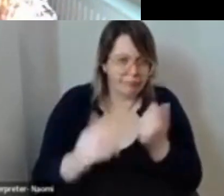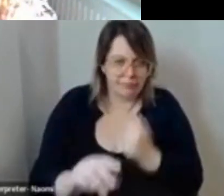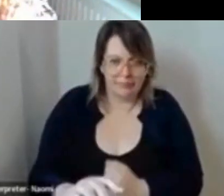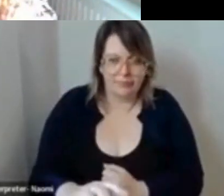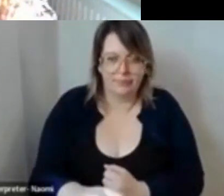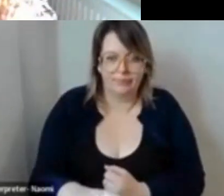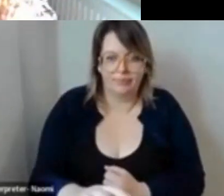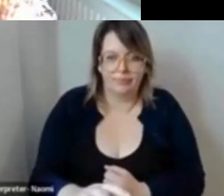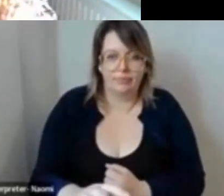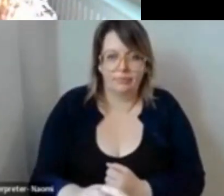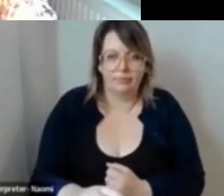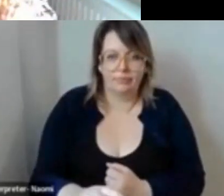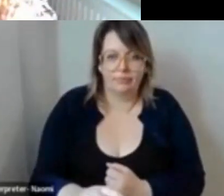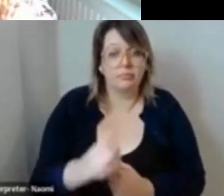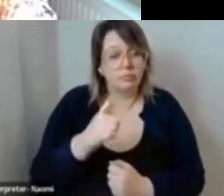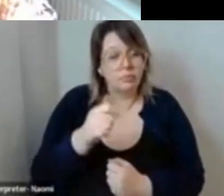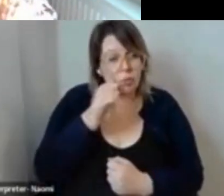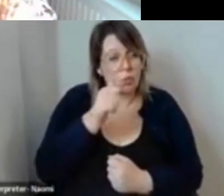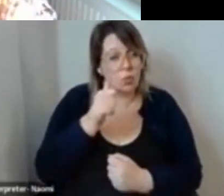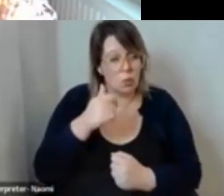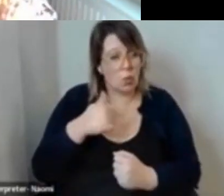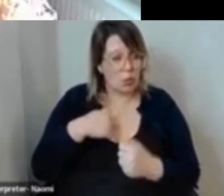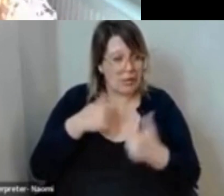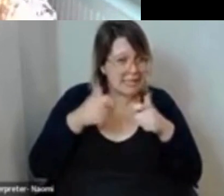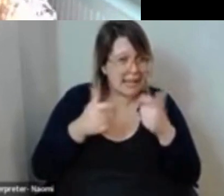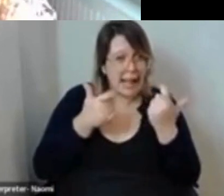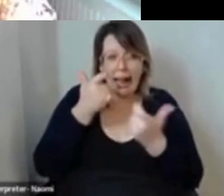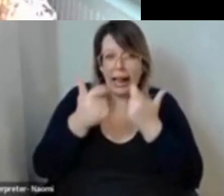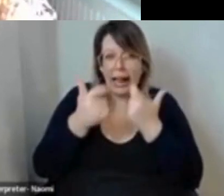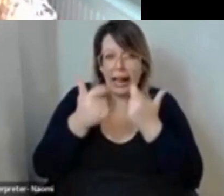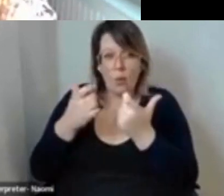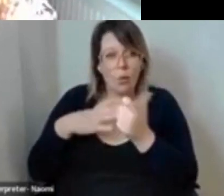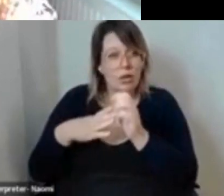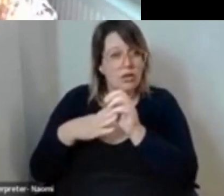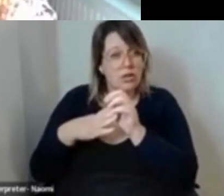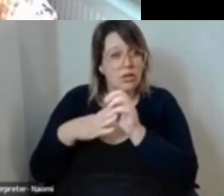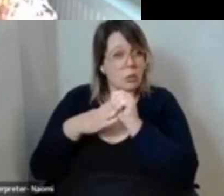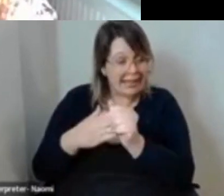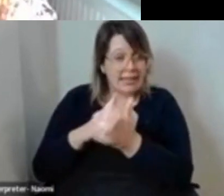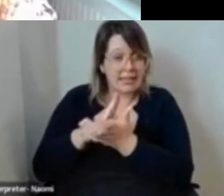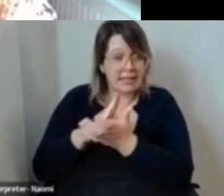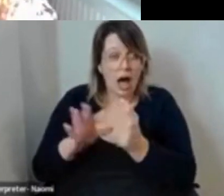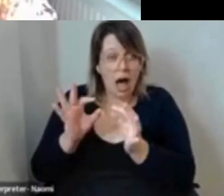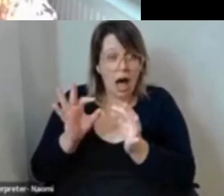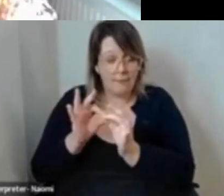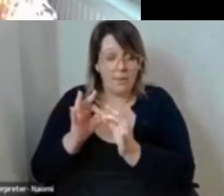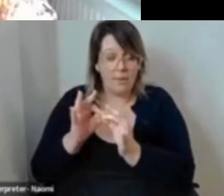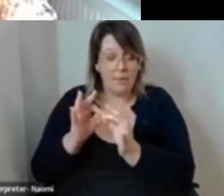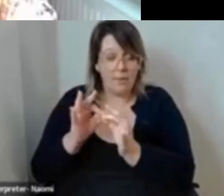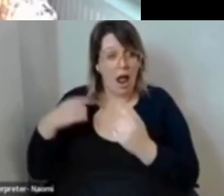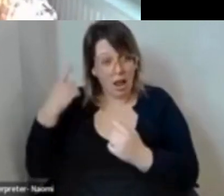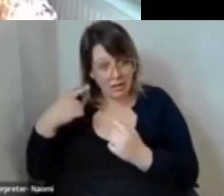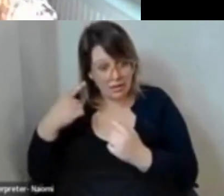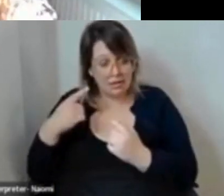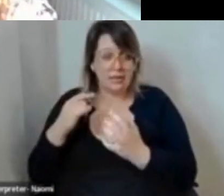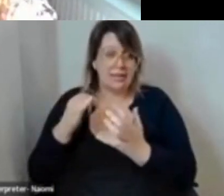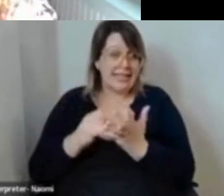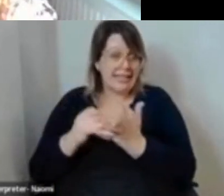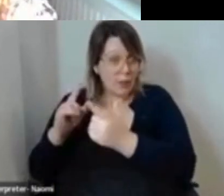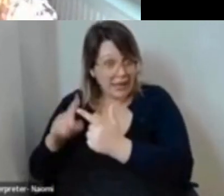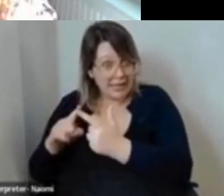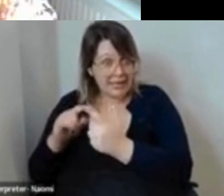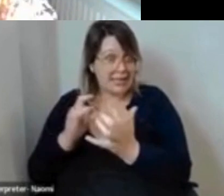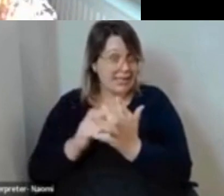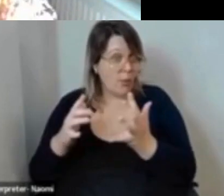You will know that we're continuing the search for Hub Lead organisations in London South West and South Yorkshire. The portal opened on the 25th